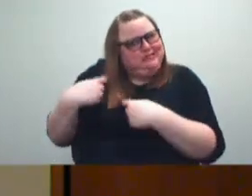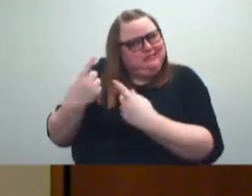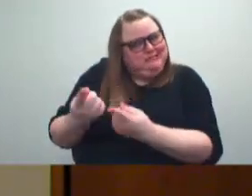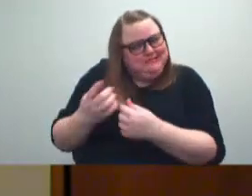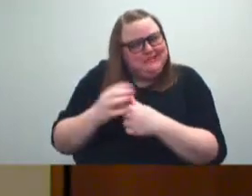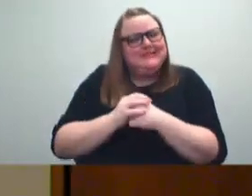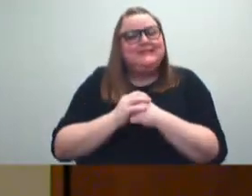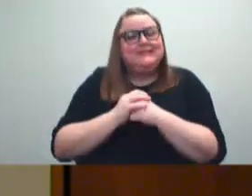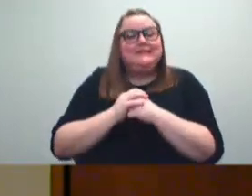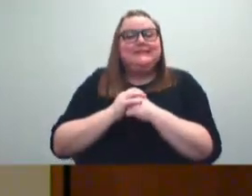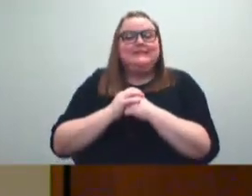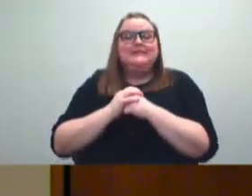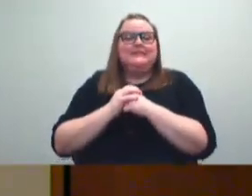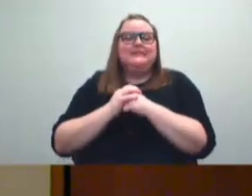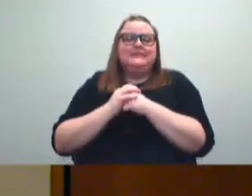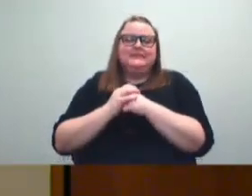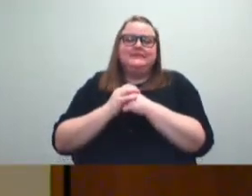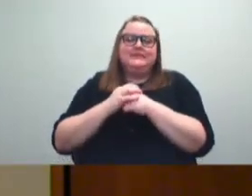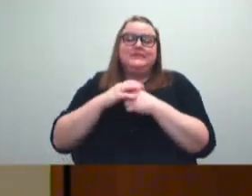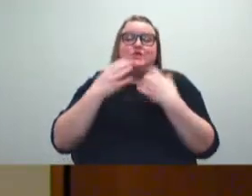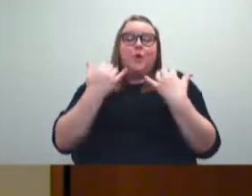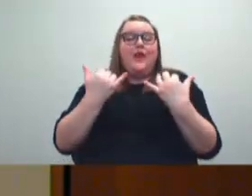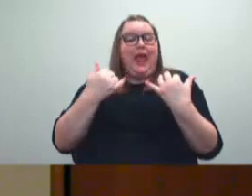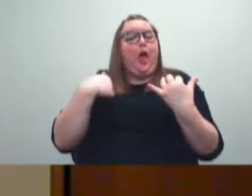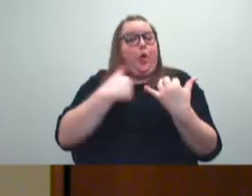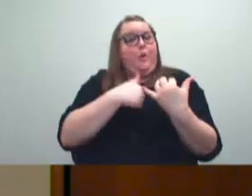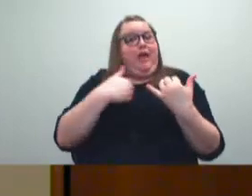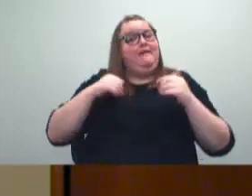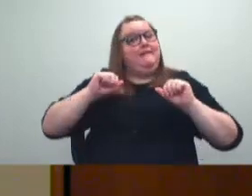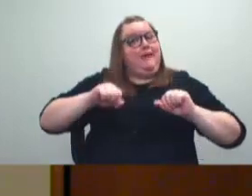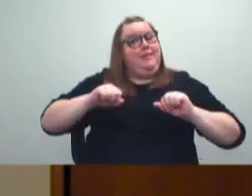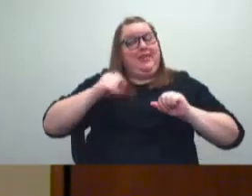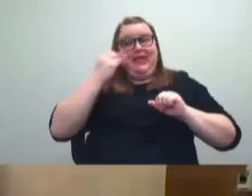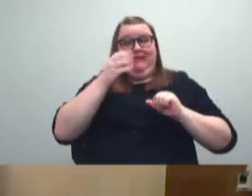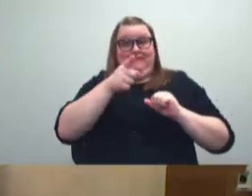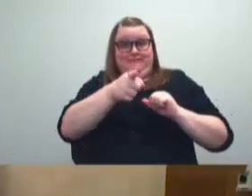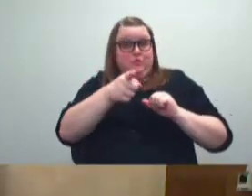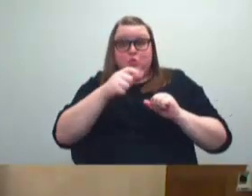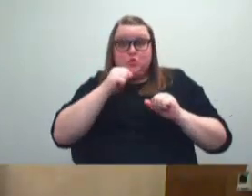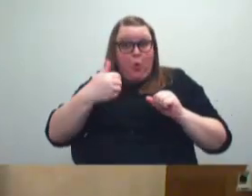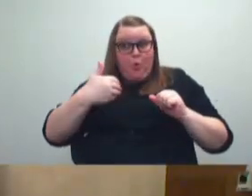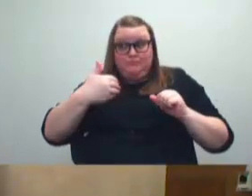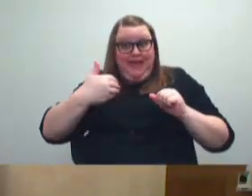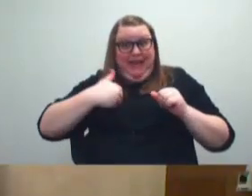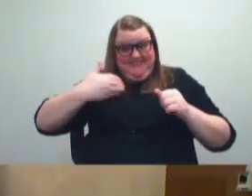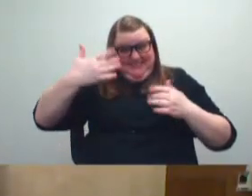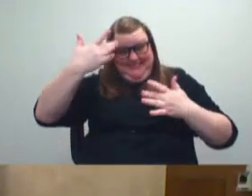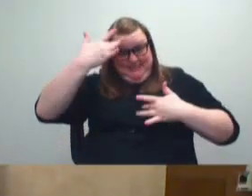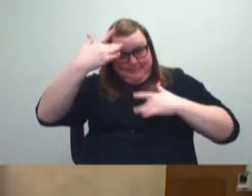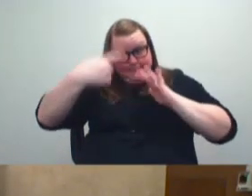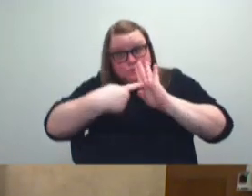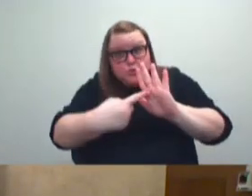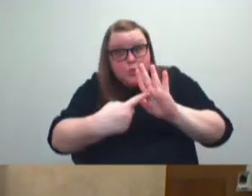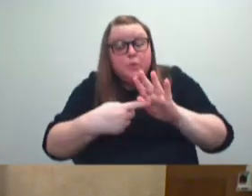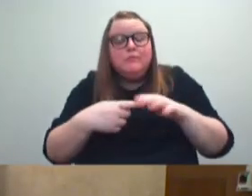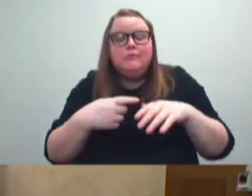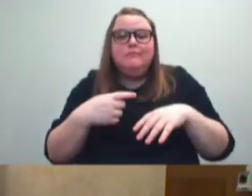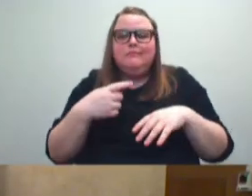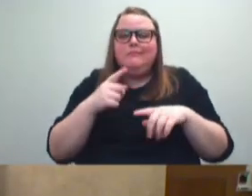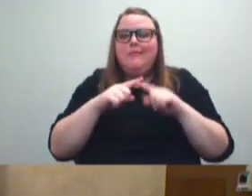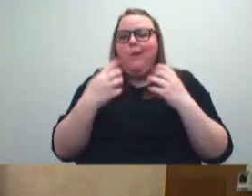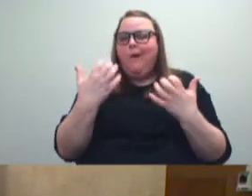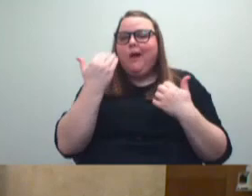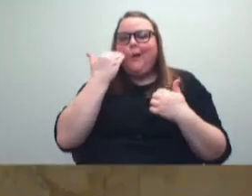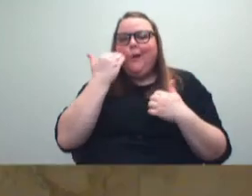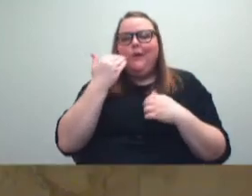tested. But Exactly. now we have the capability, if you don't have symptoms and you want to know, some people have said, hey, I might want to go,